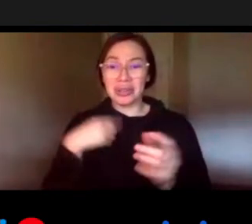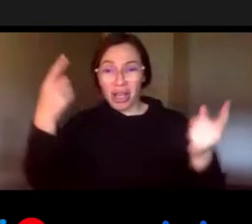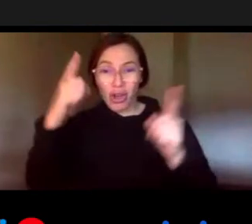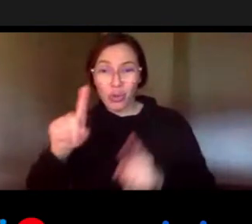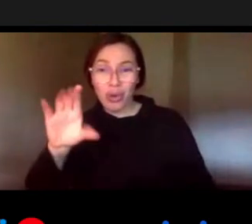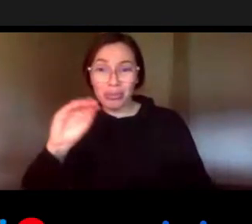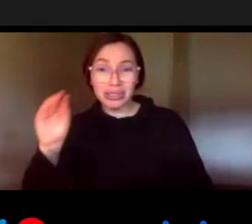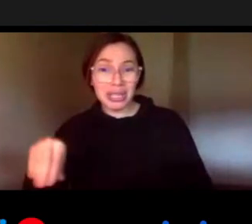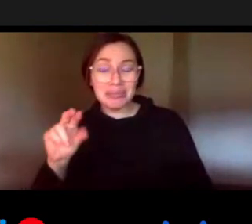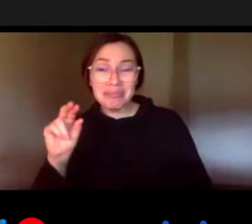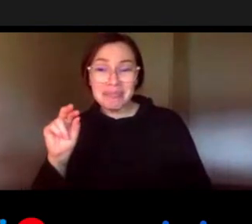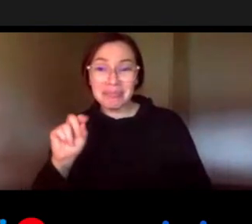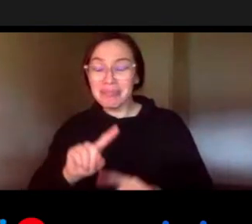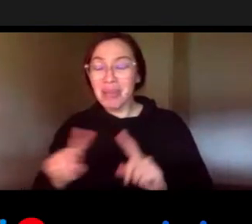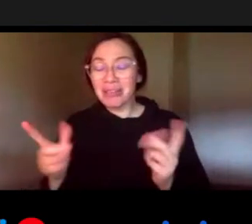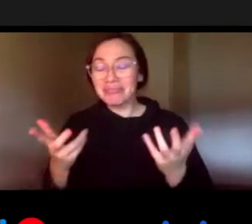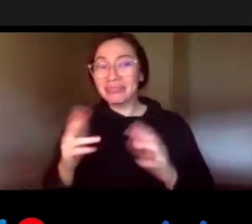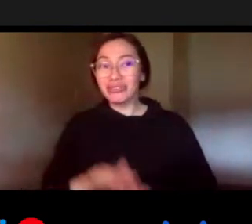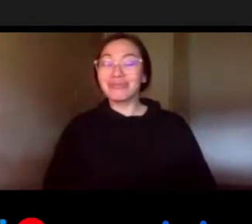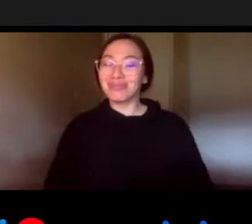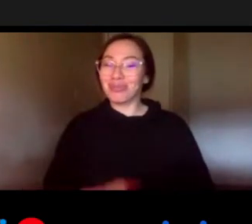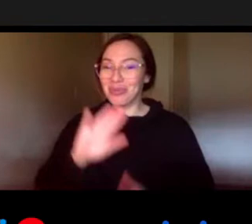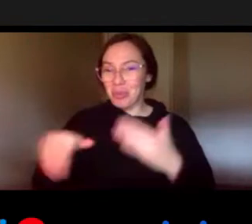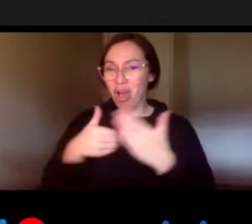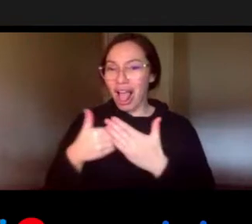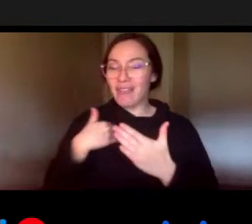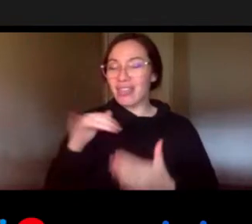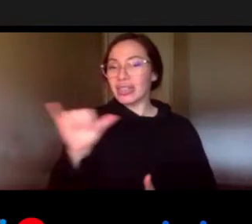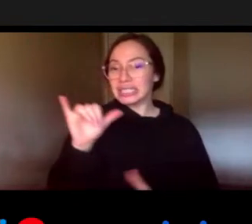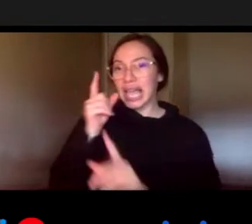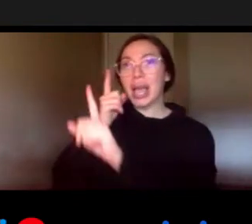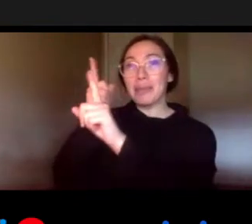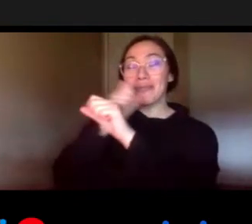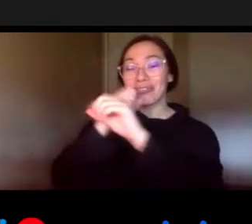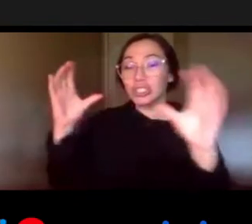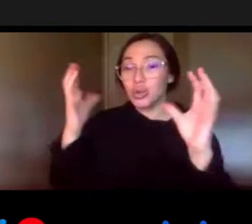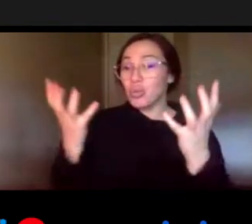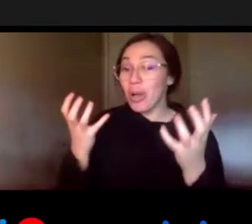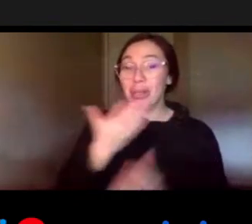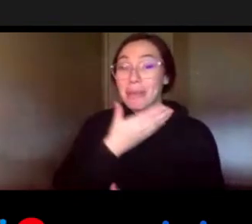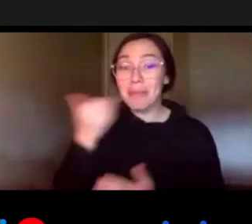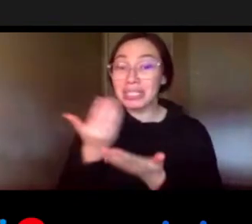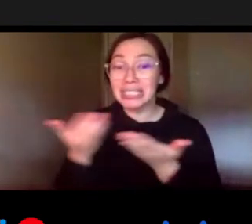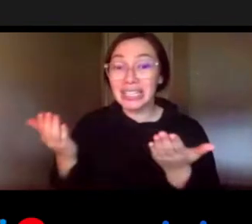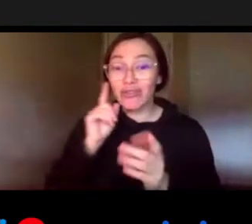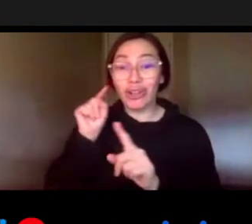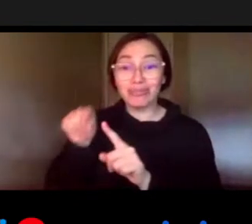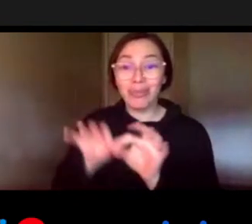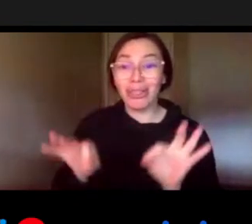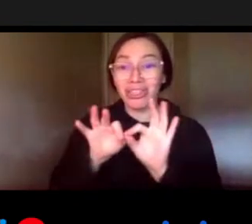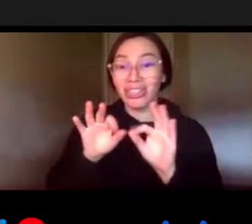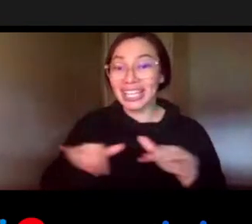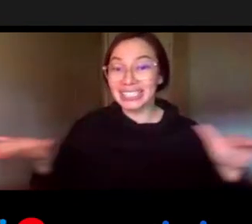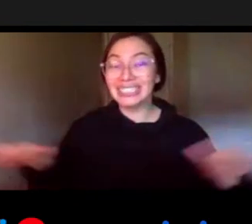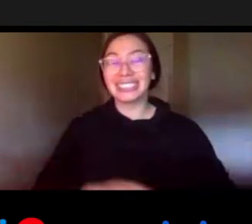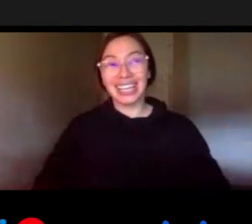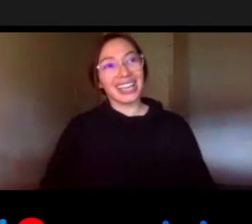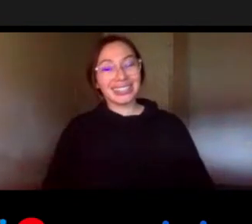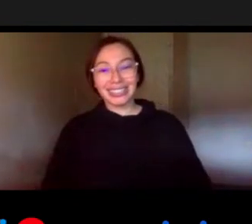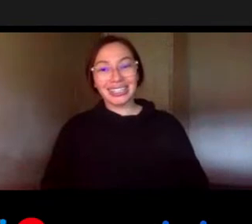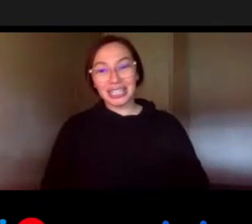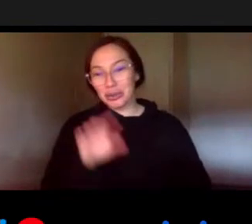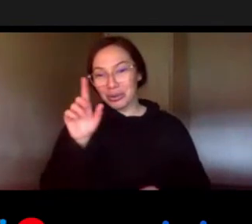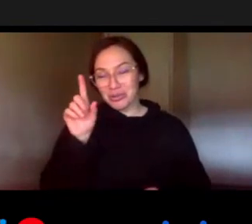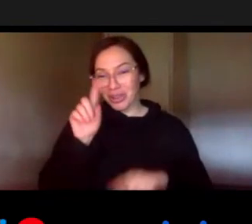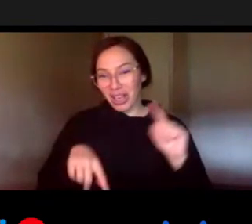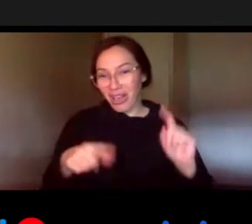it's just, we all have the same vision. We all want the best thing for kids. And you can't always